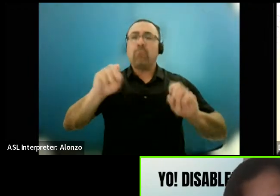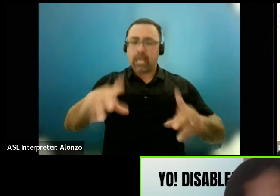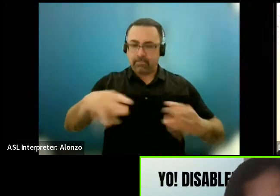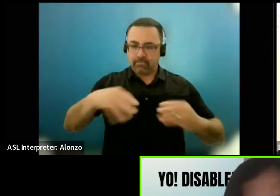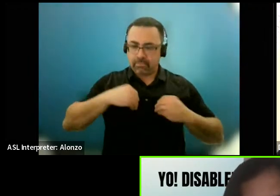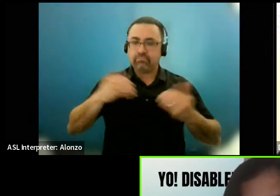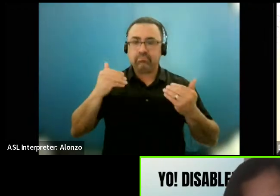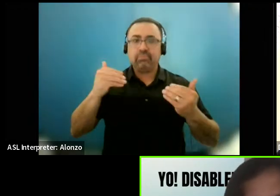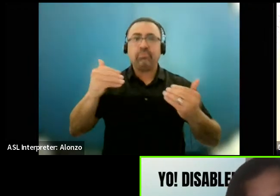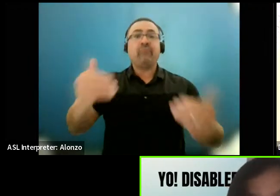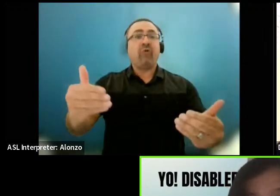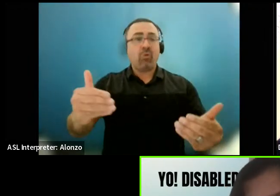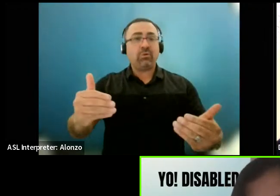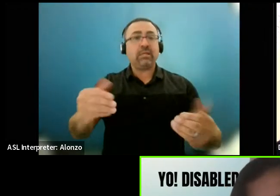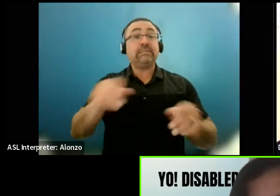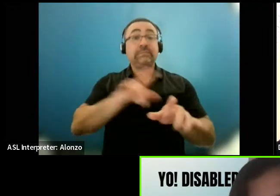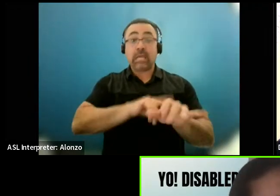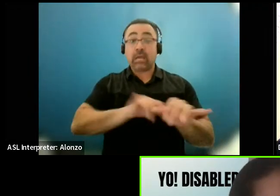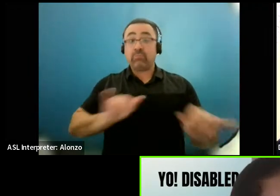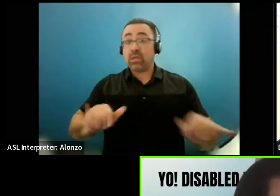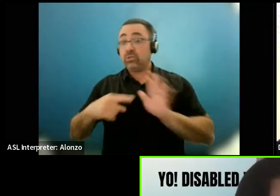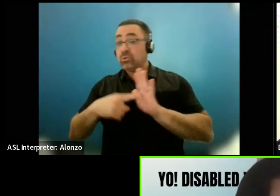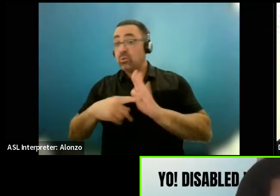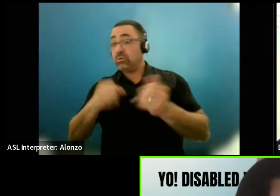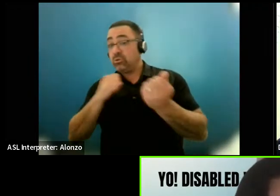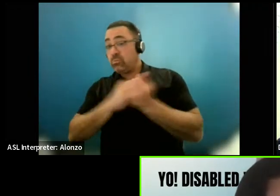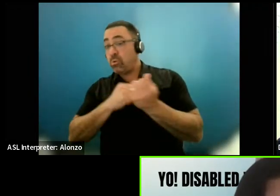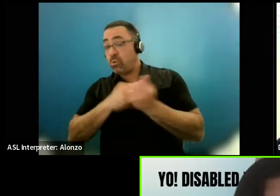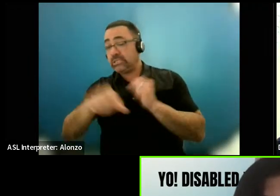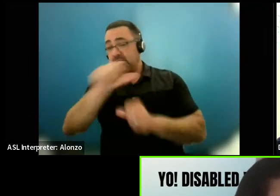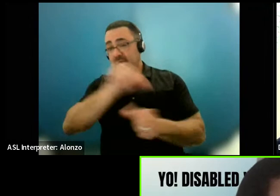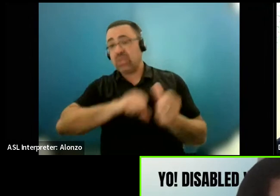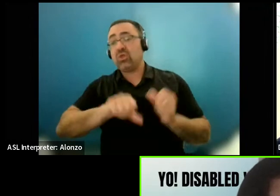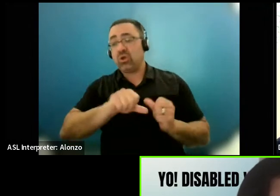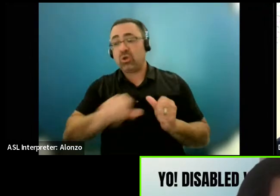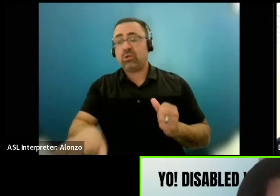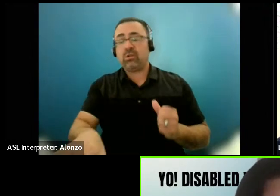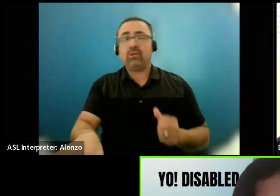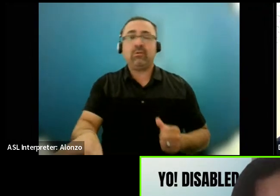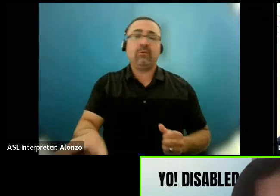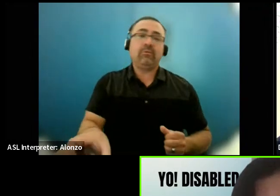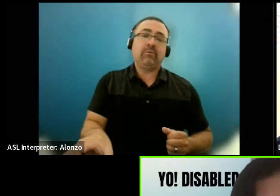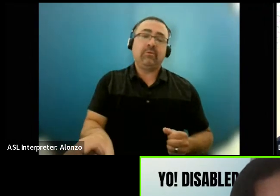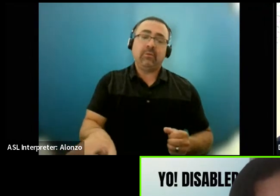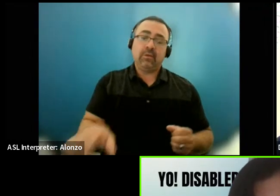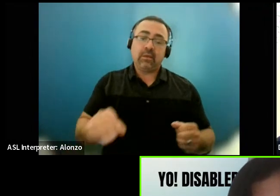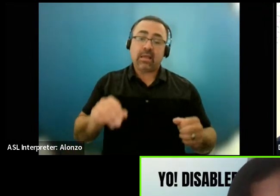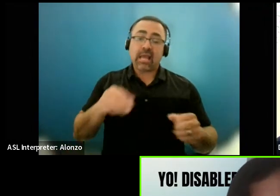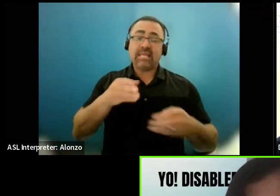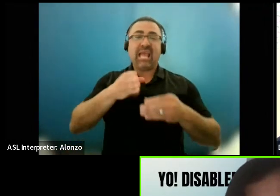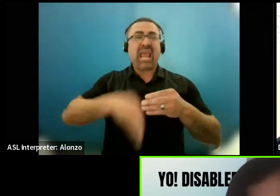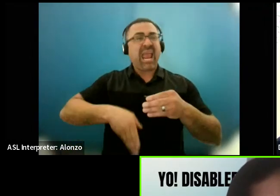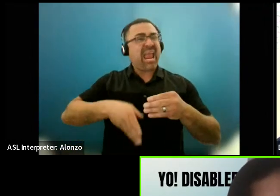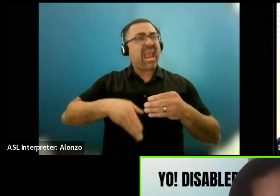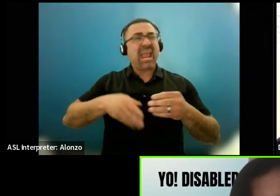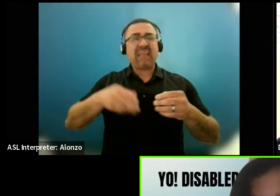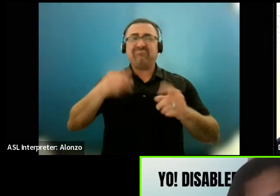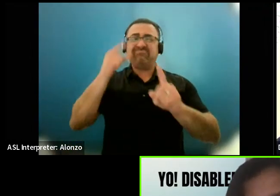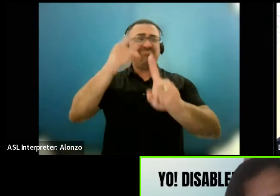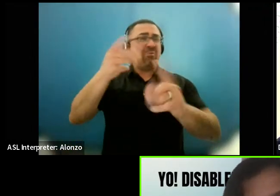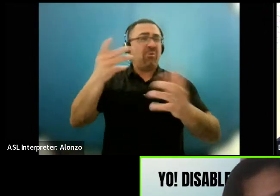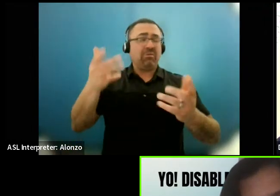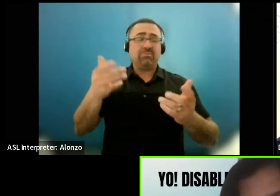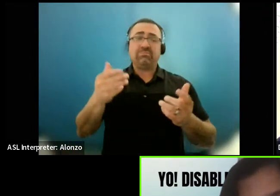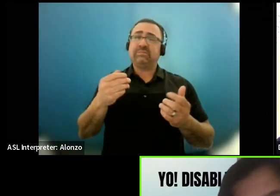same time being able to show our support towards one another in all realms, because at the end of it, we're all just trying to grow and become